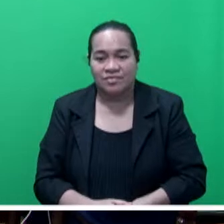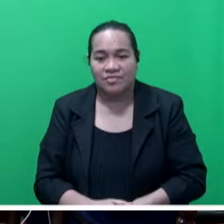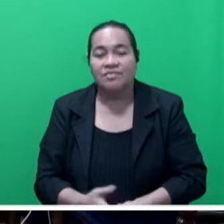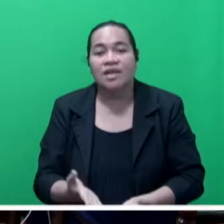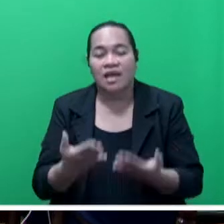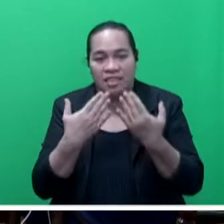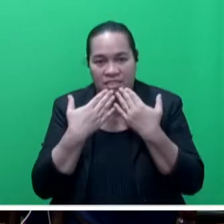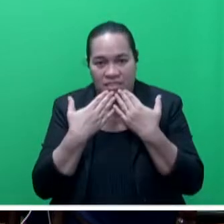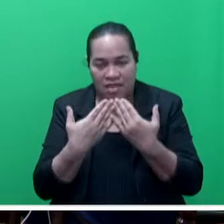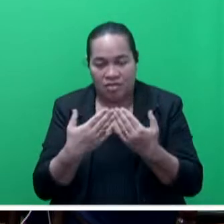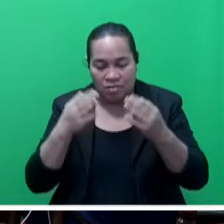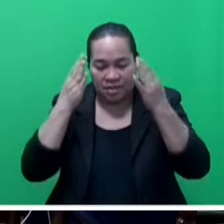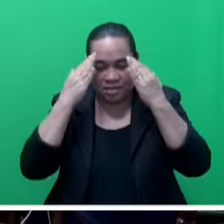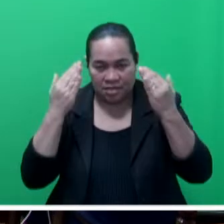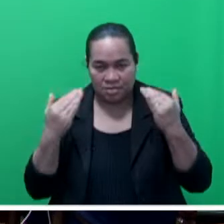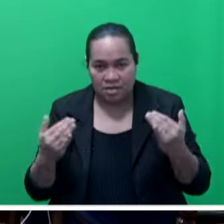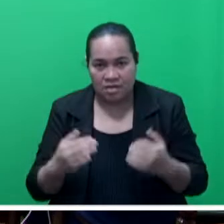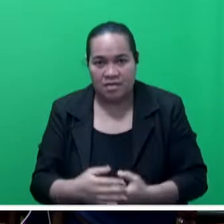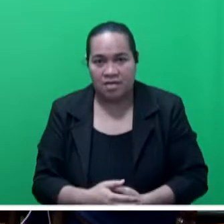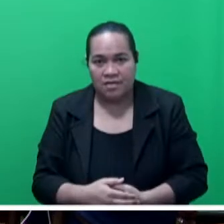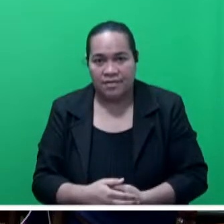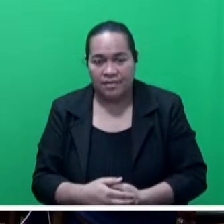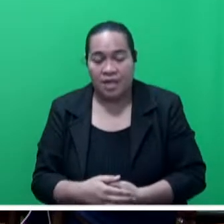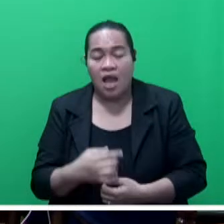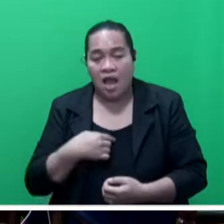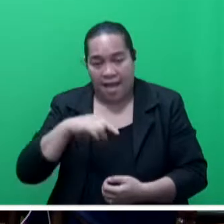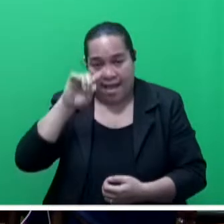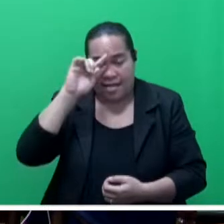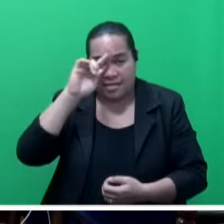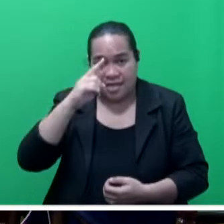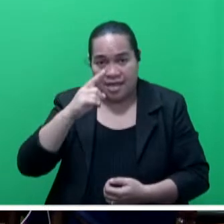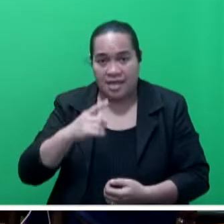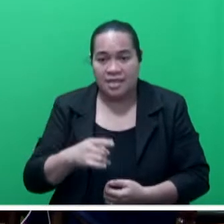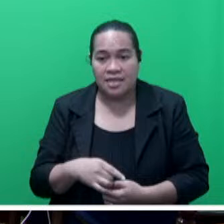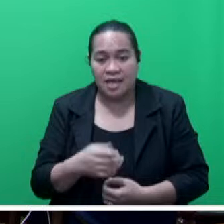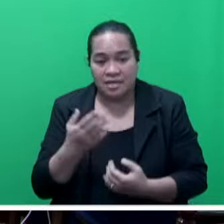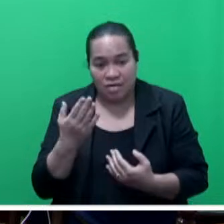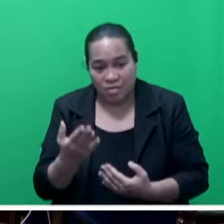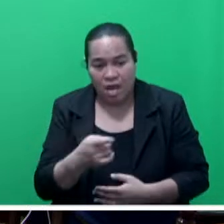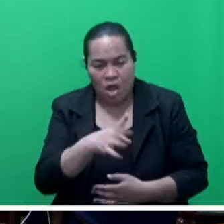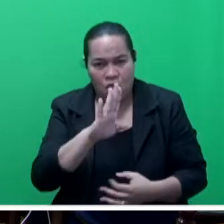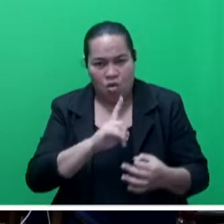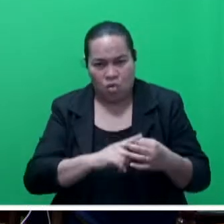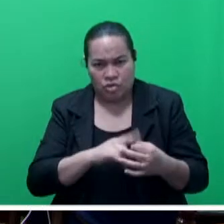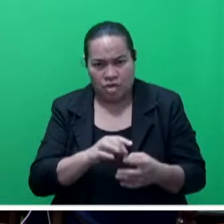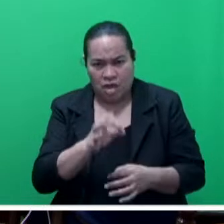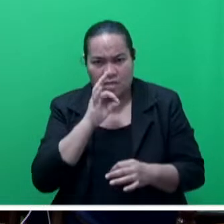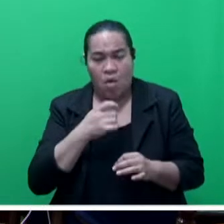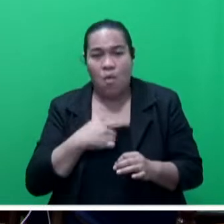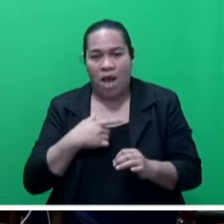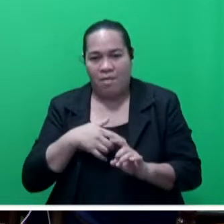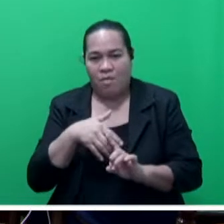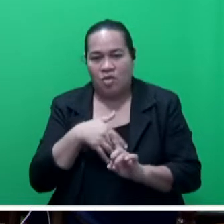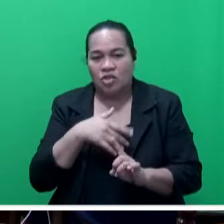Thank you, Mr. Speaker, sir. Mr. Speaker, sir, I understand that the honourable member's question is premised on the